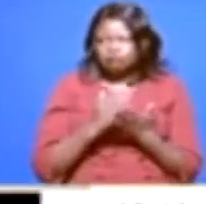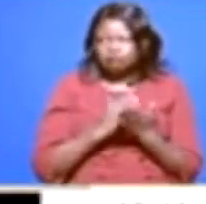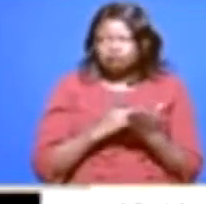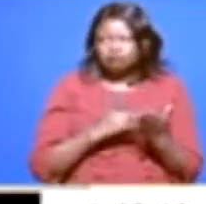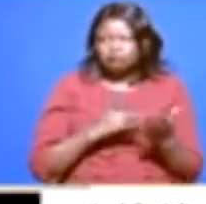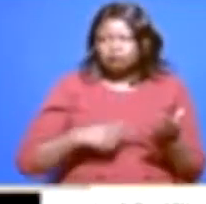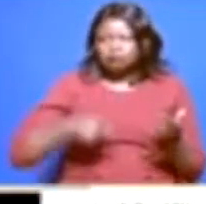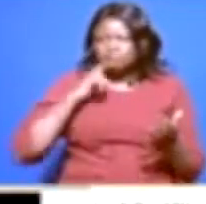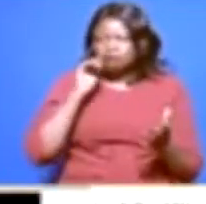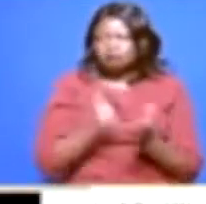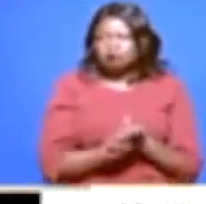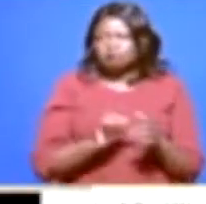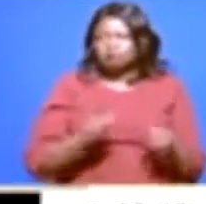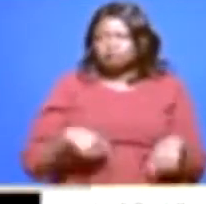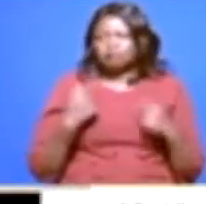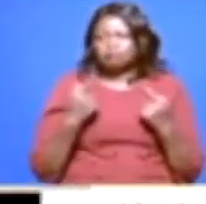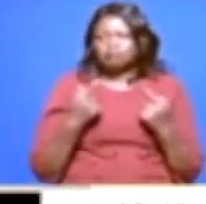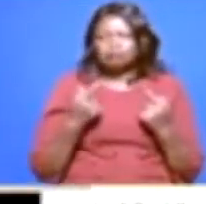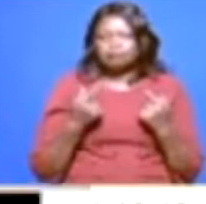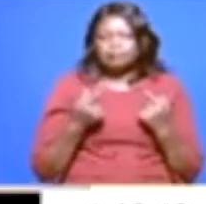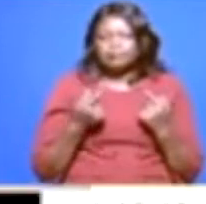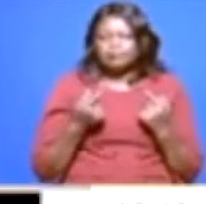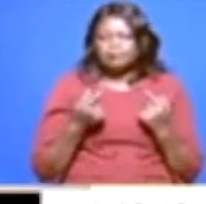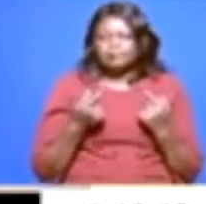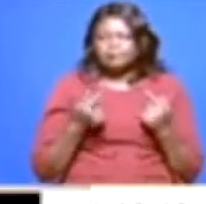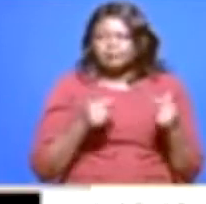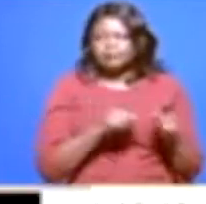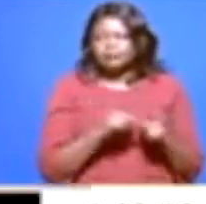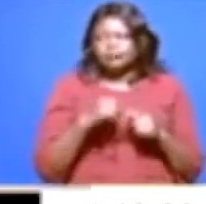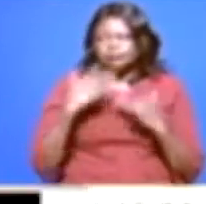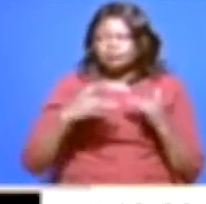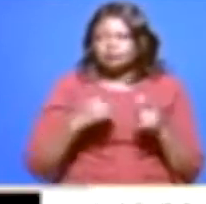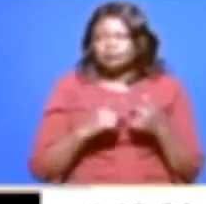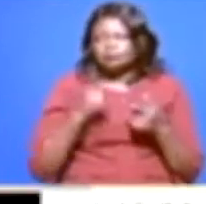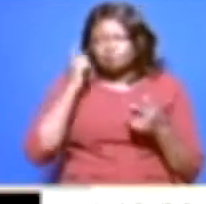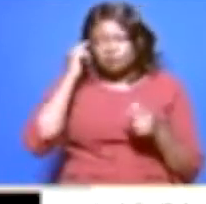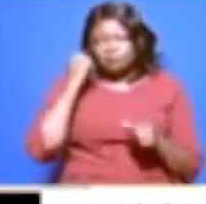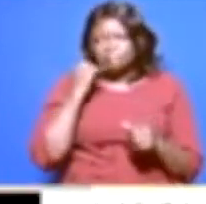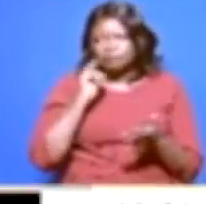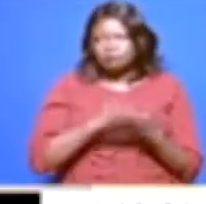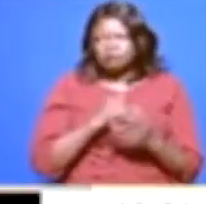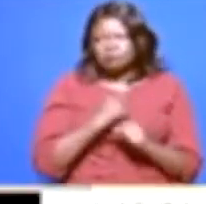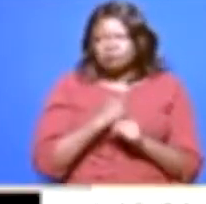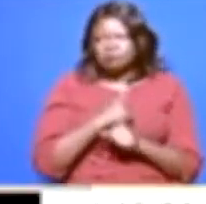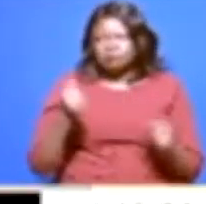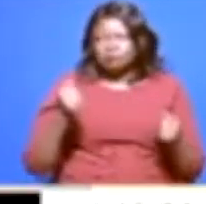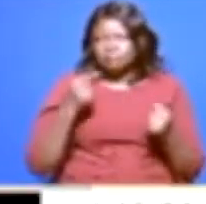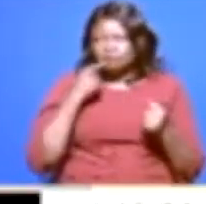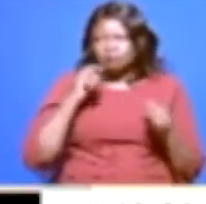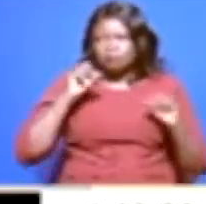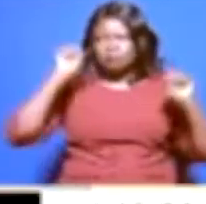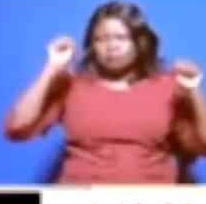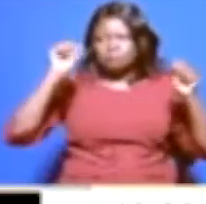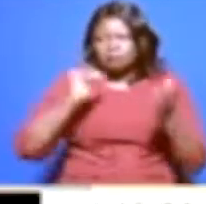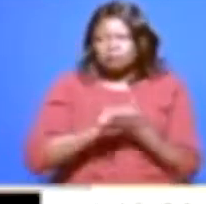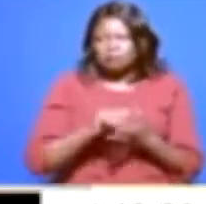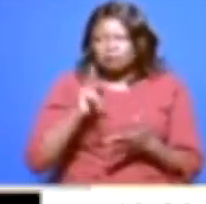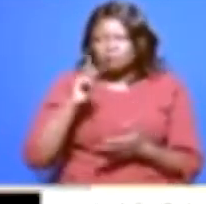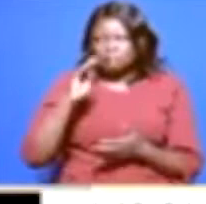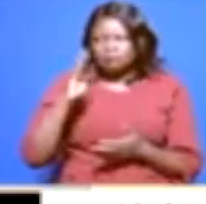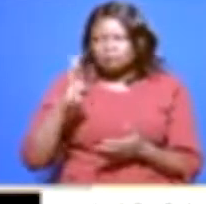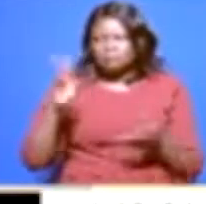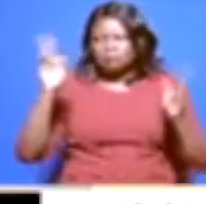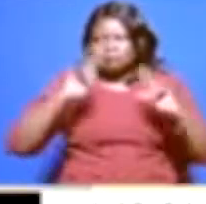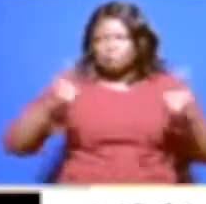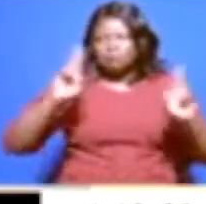Kama KCB to may believe in ourselves. Kama players na tunajua kufanya poa. Nataka niwaambie my fans, KCB iko ready na hata